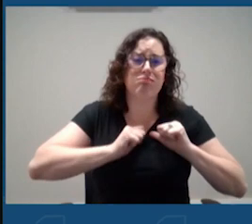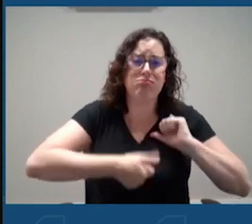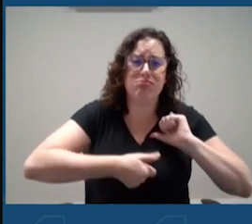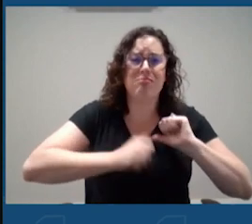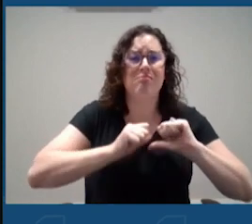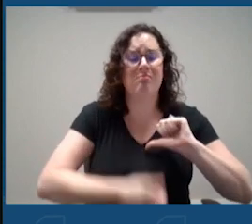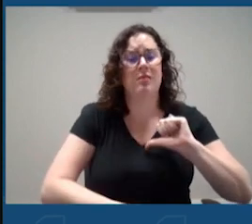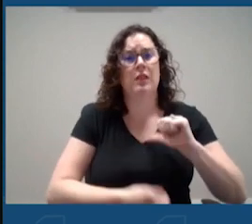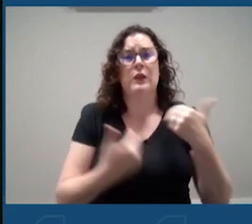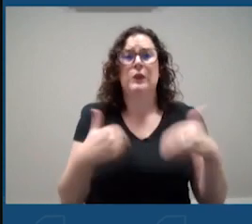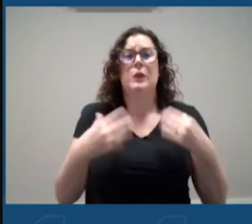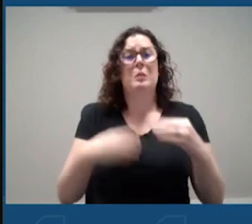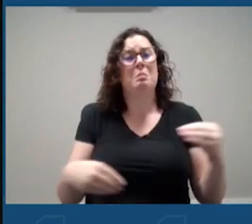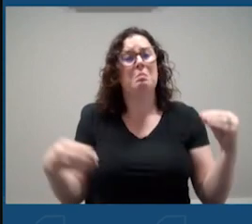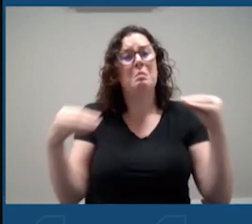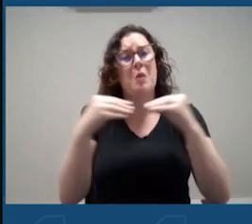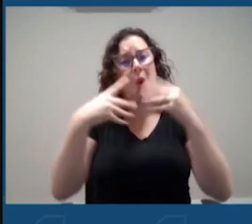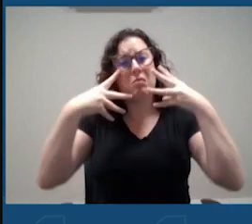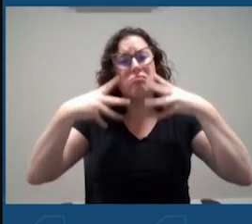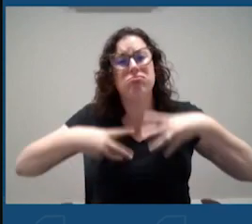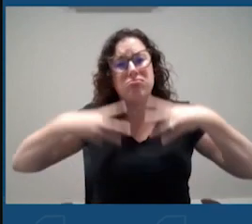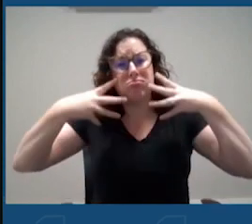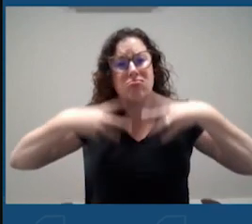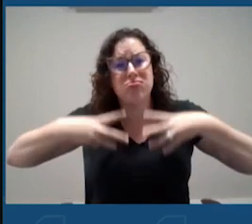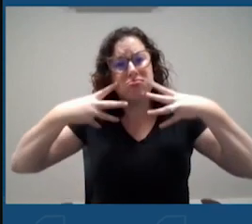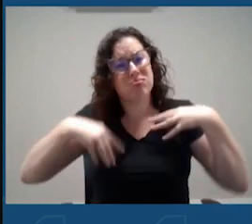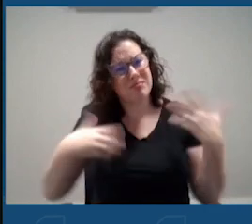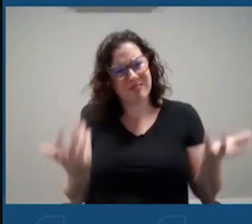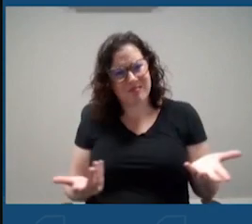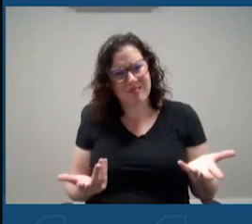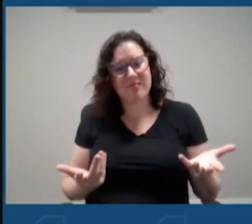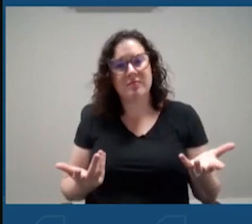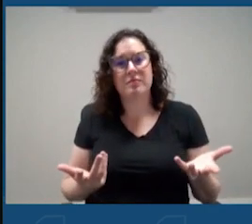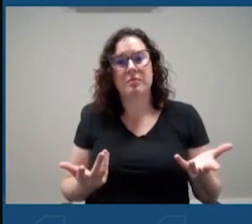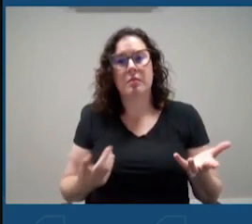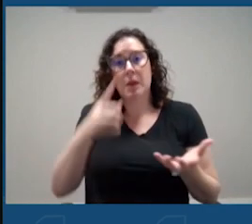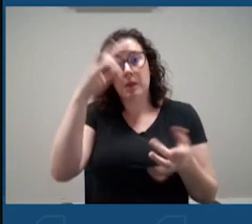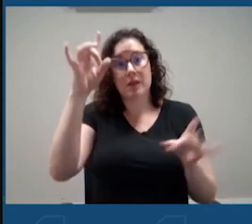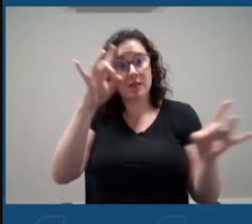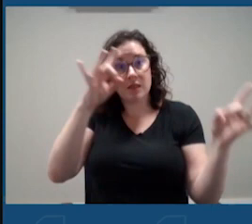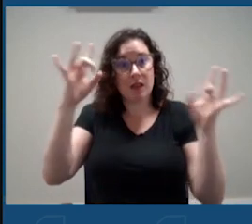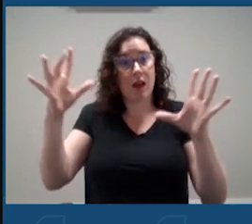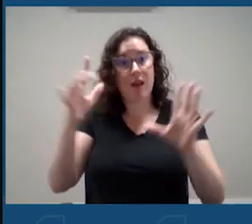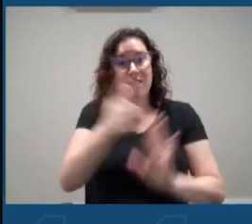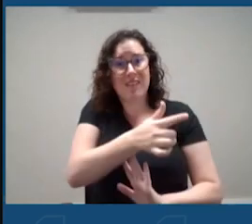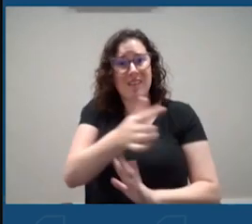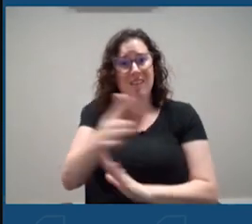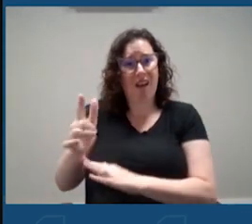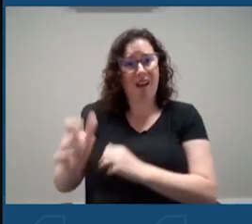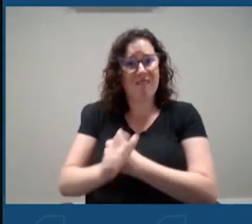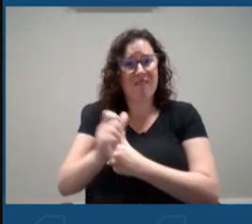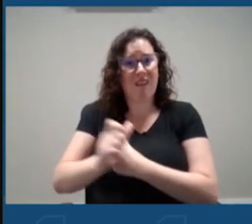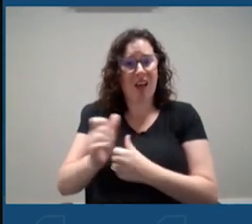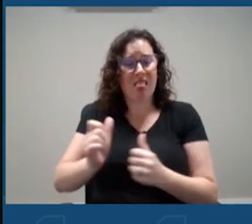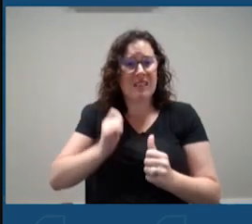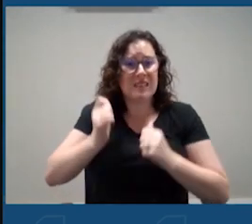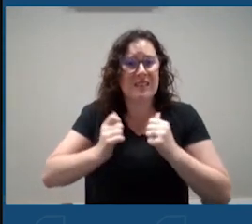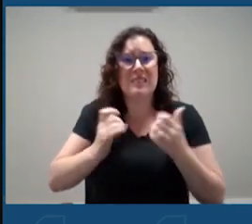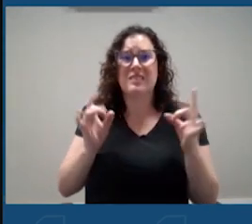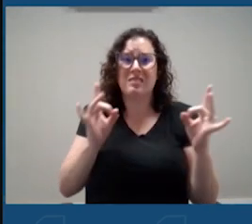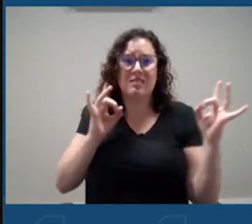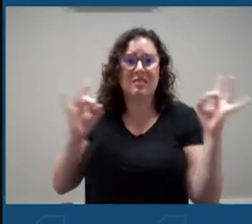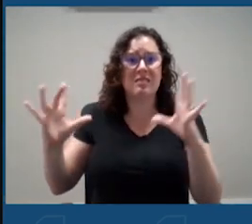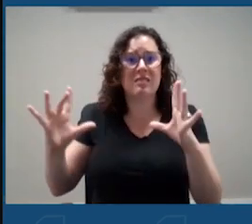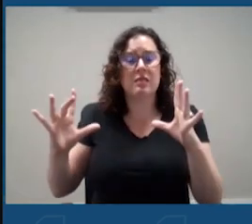How many more tears have to be shed? Because the insanity of gun violence and its